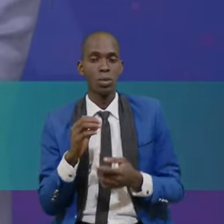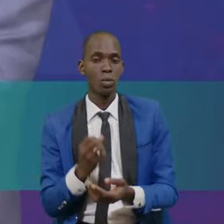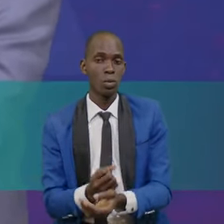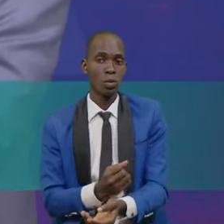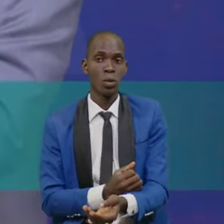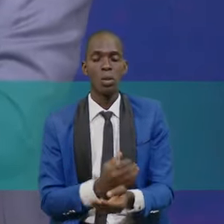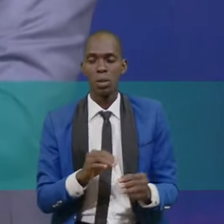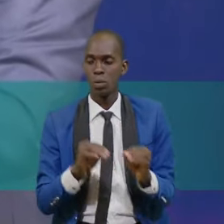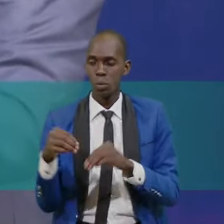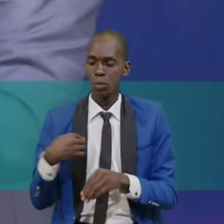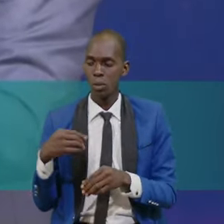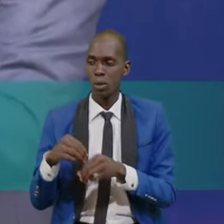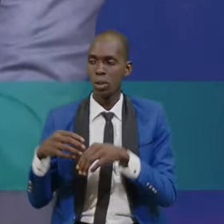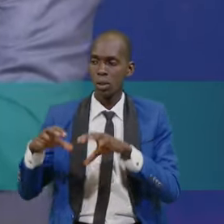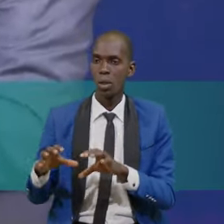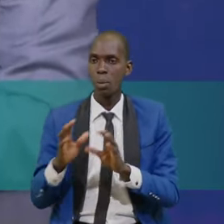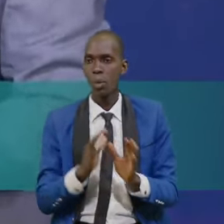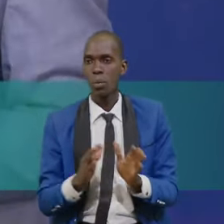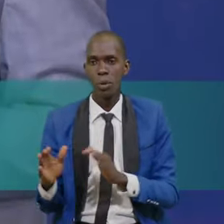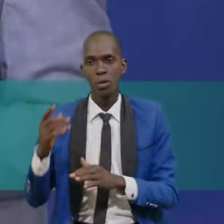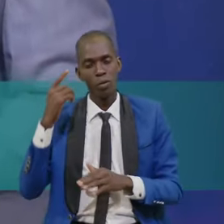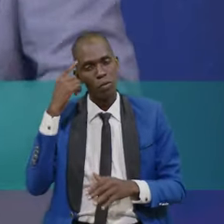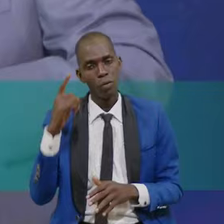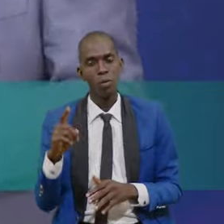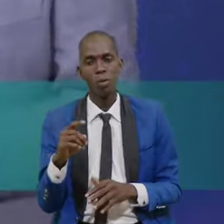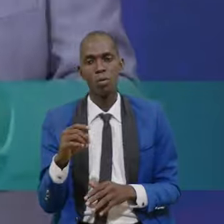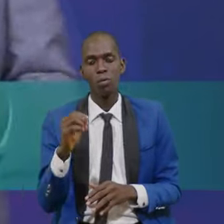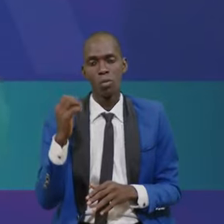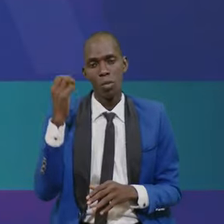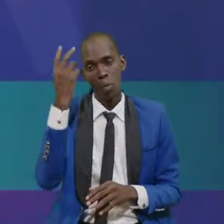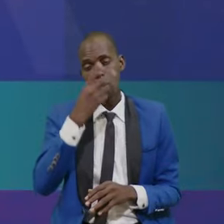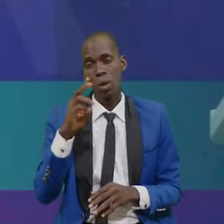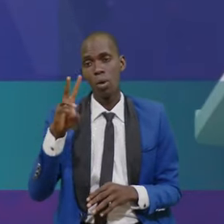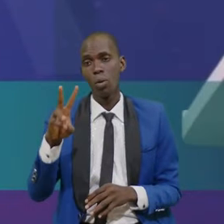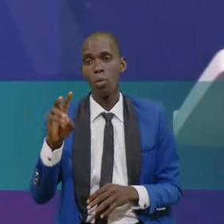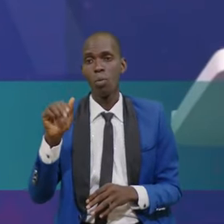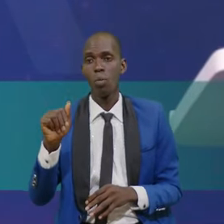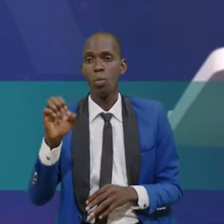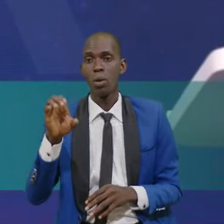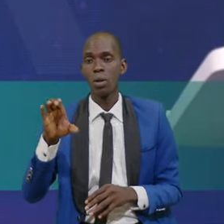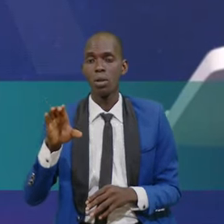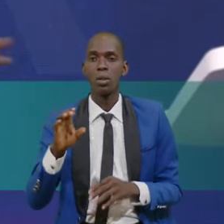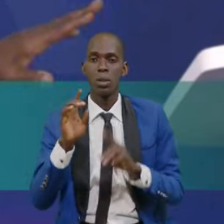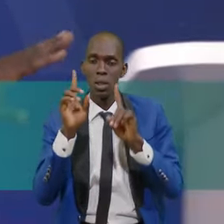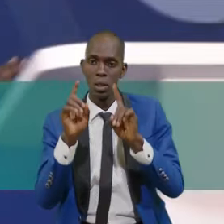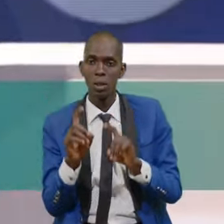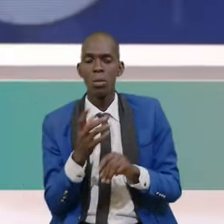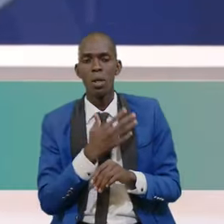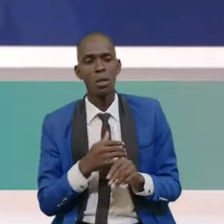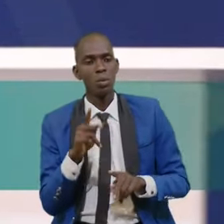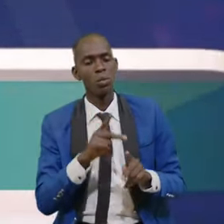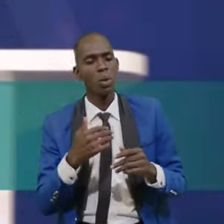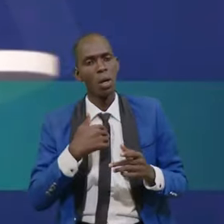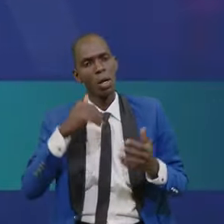class preparing for the WAEC exam, and they had an expectation of me. Another teacher had